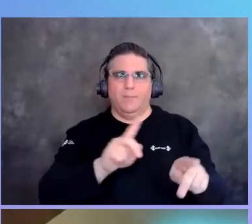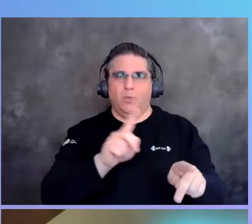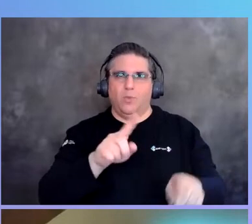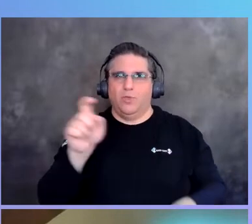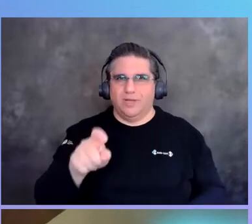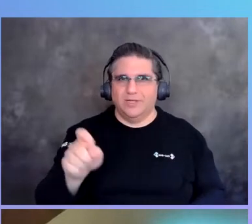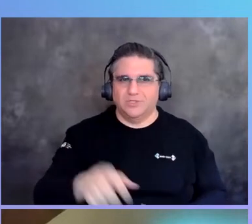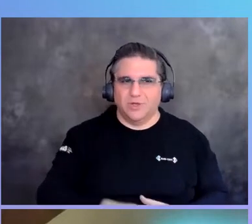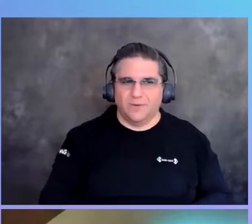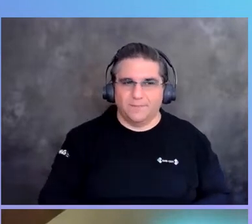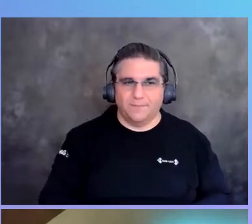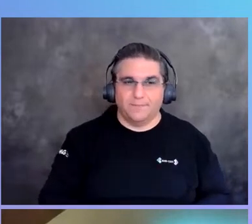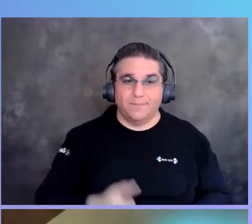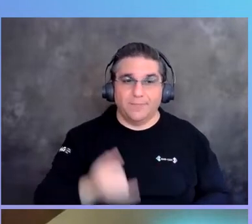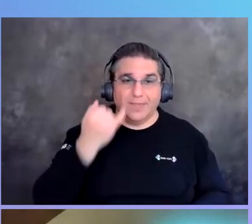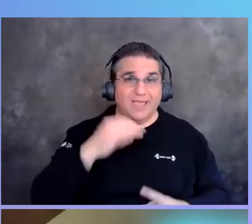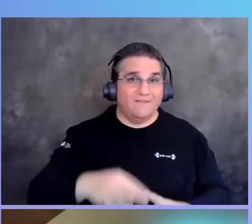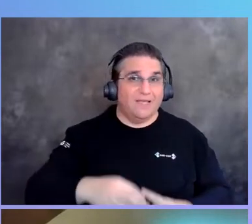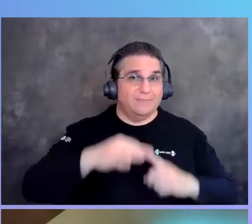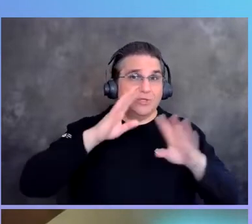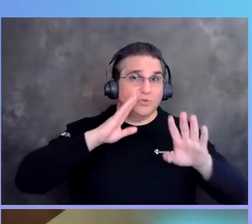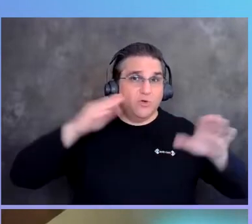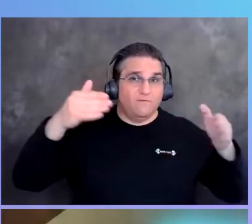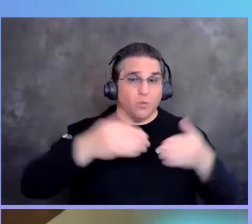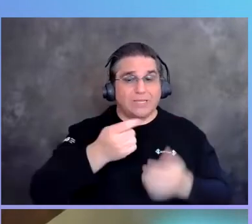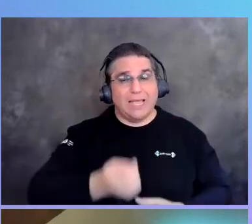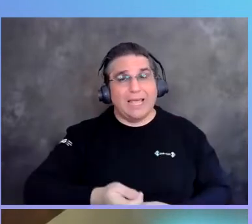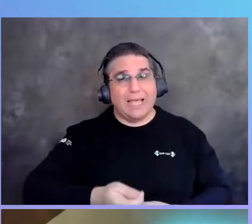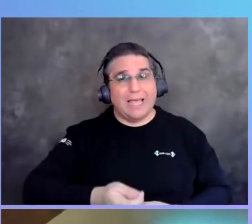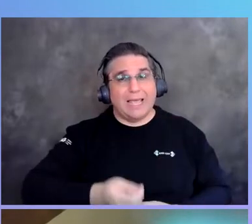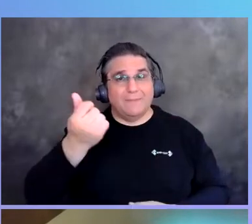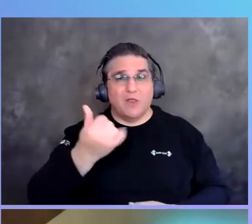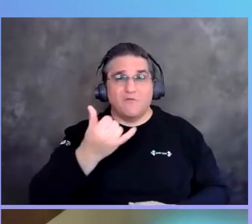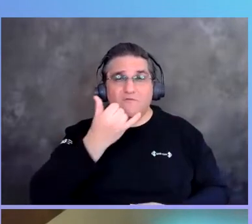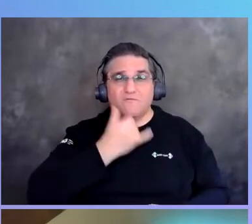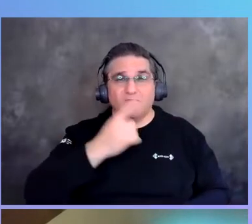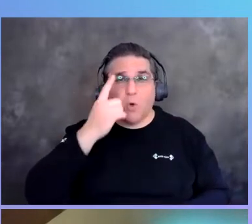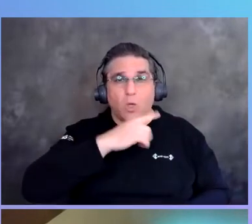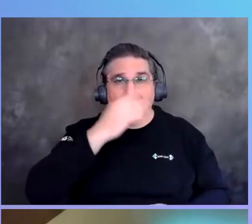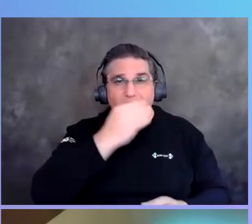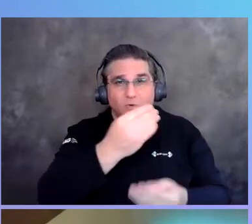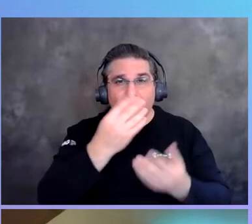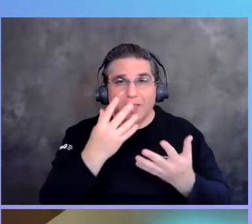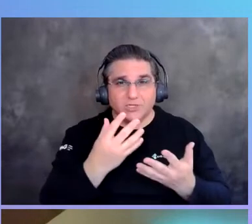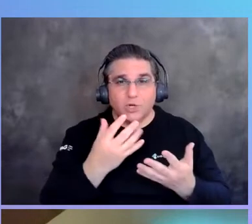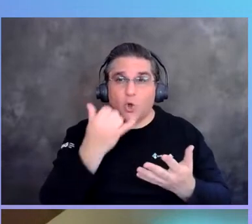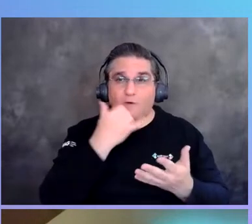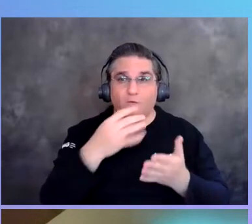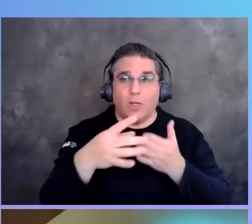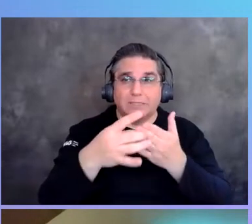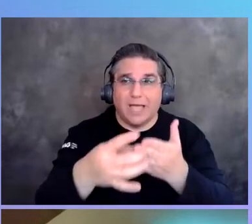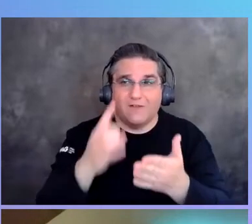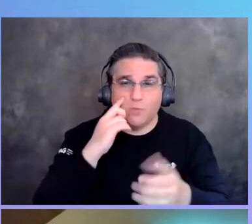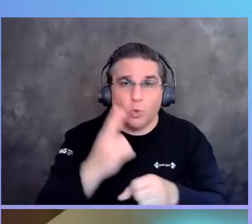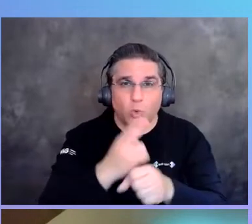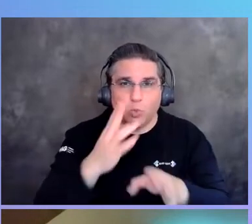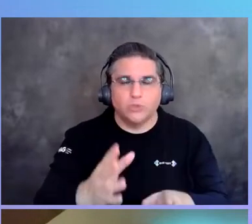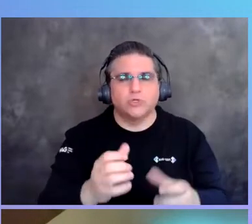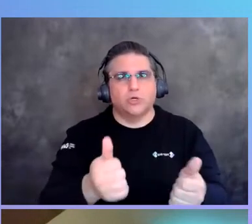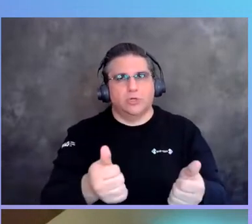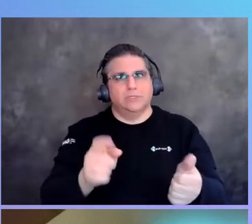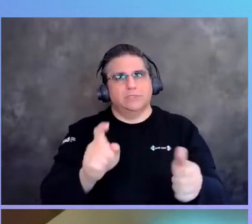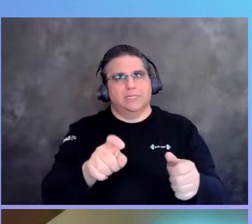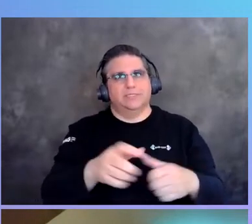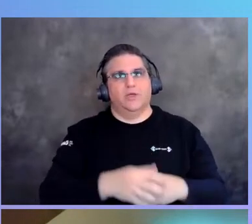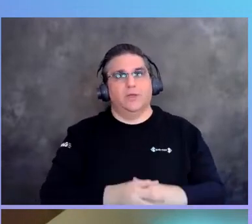focus on eliminating the possibility of supplying false information and misguiding the user. So again, if you attended either